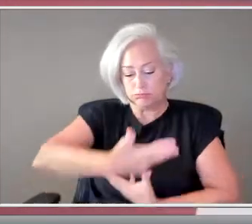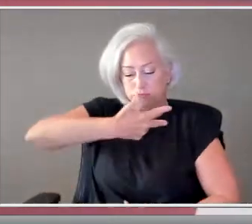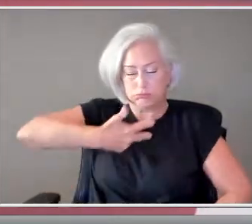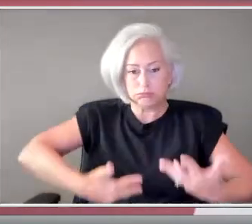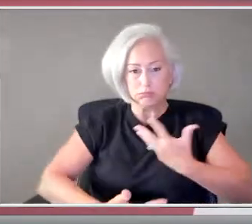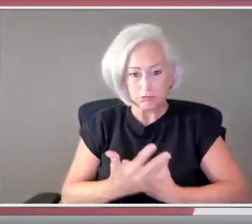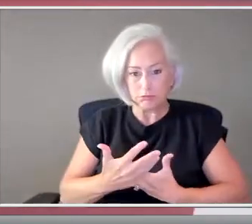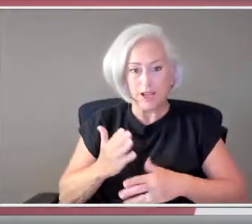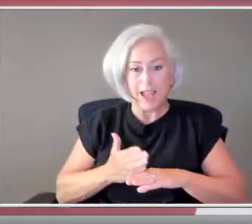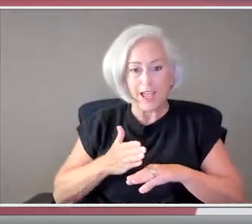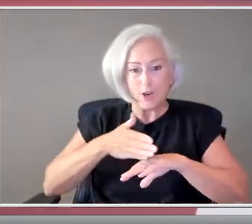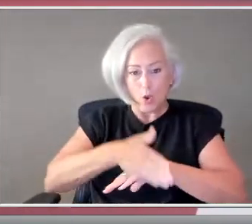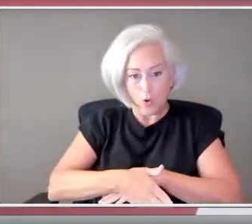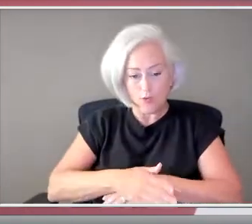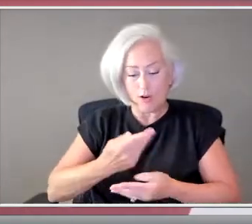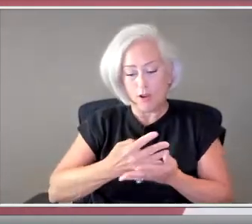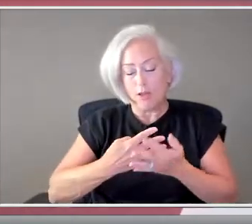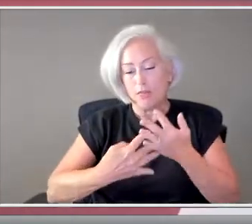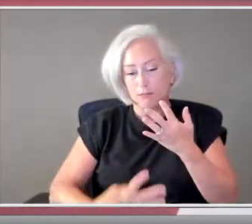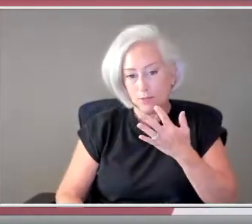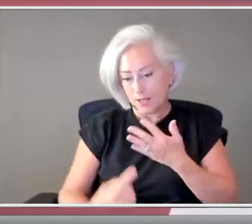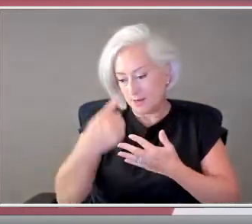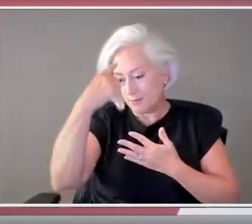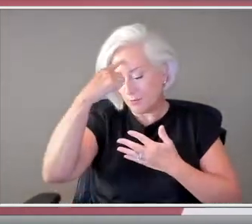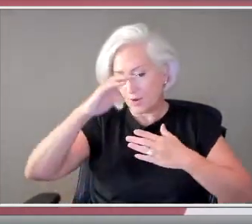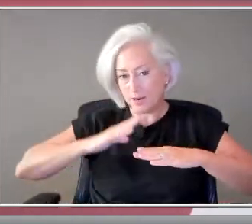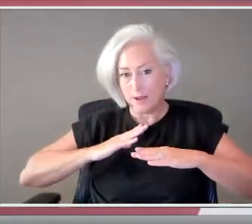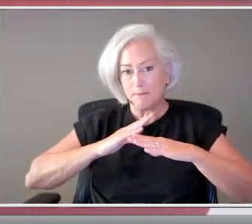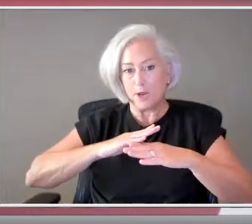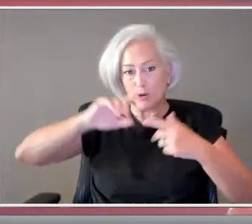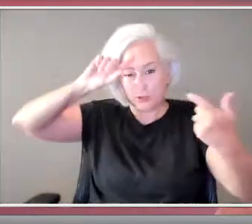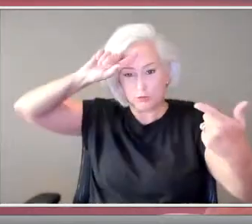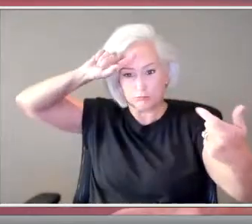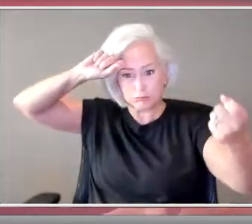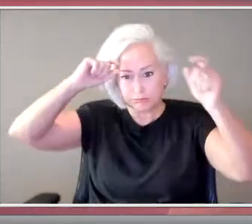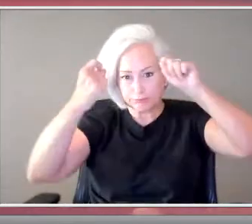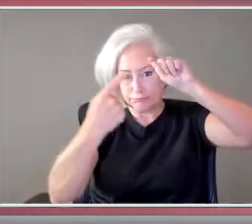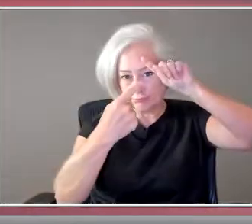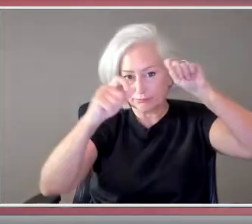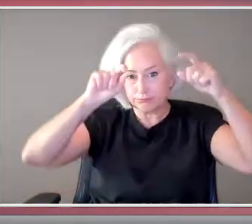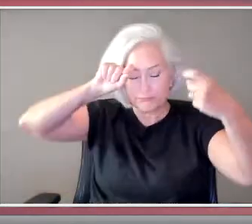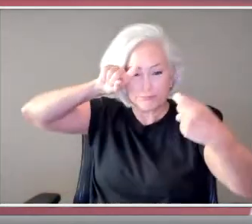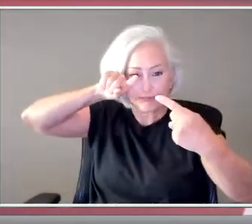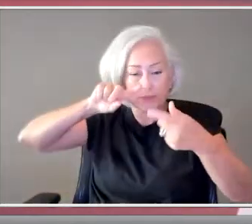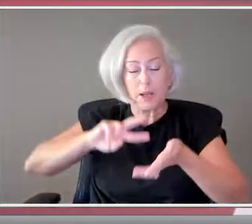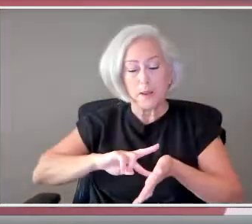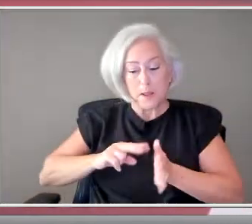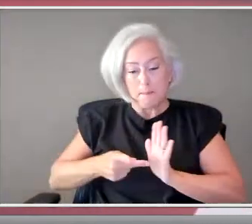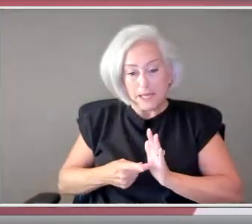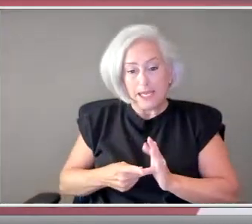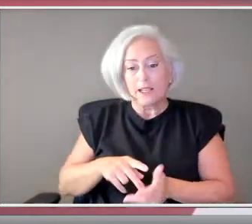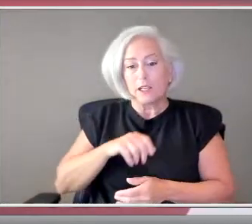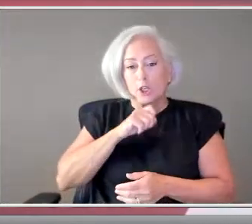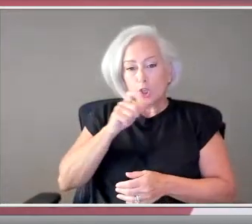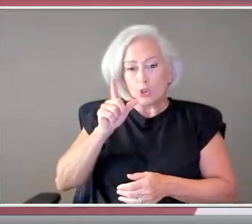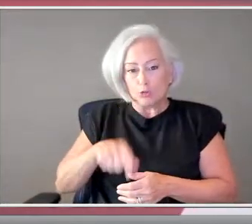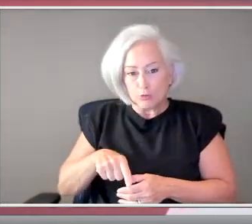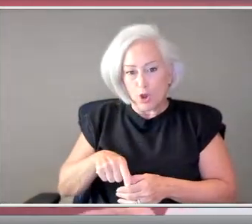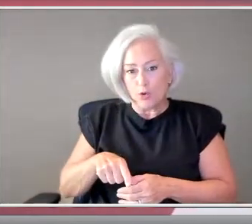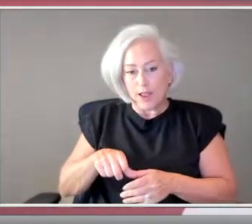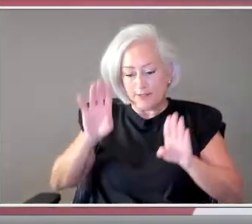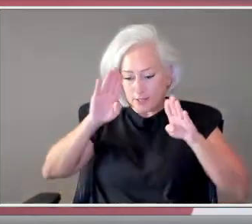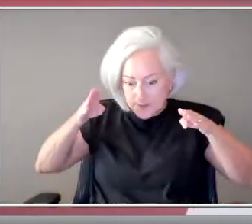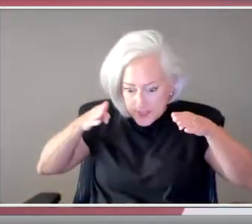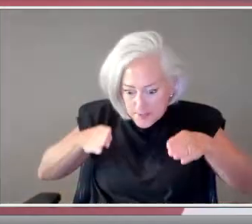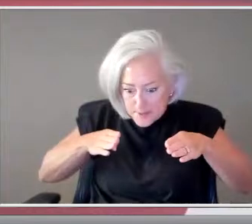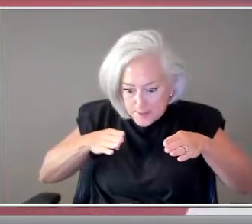barrier, and stimulate neurotransmitters in the brain. So when you say, and you don't necessarily have to get into a zone, it's not like